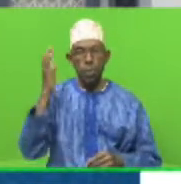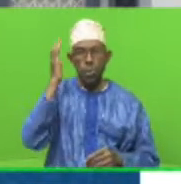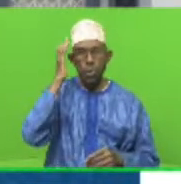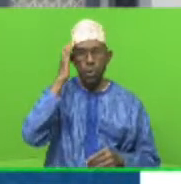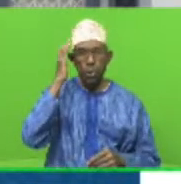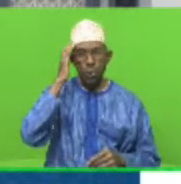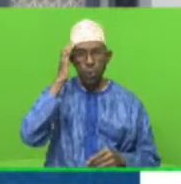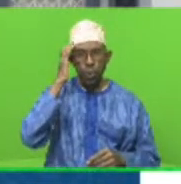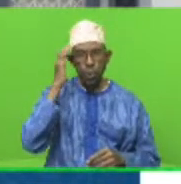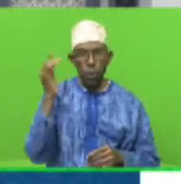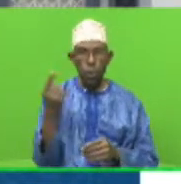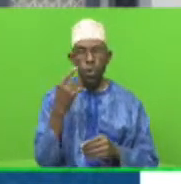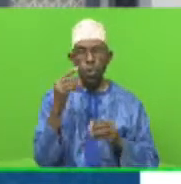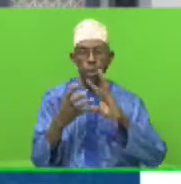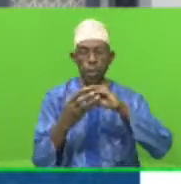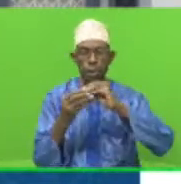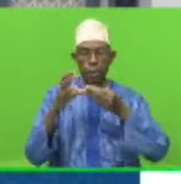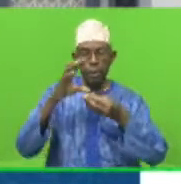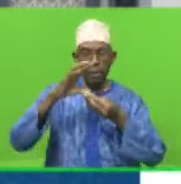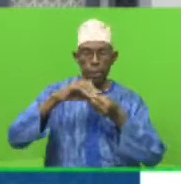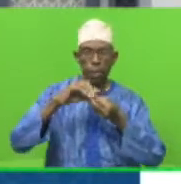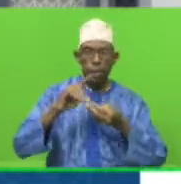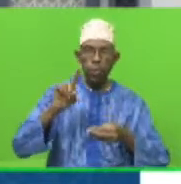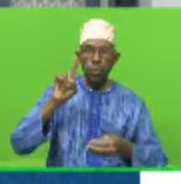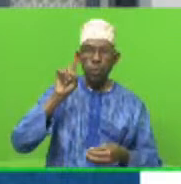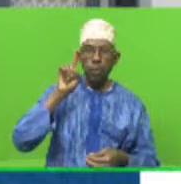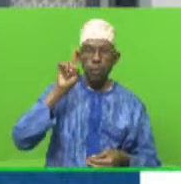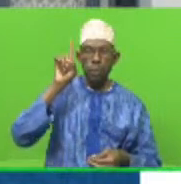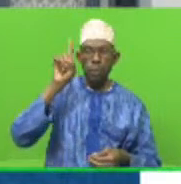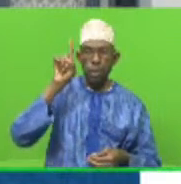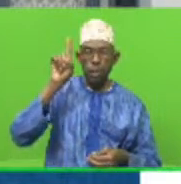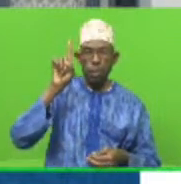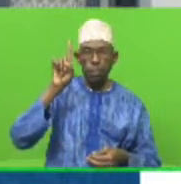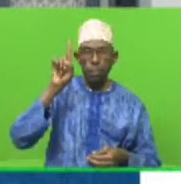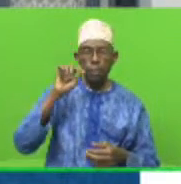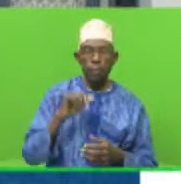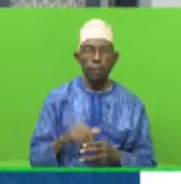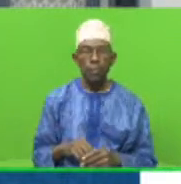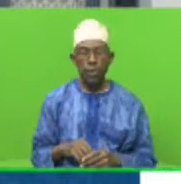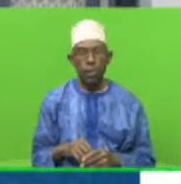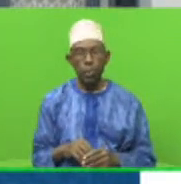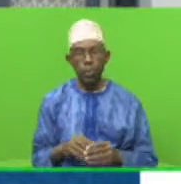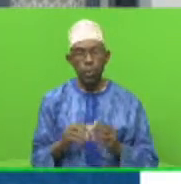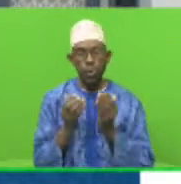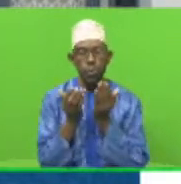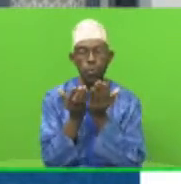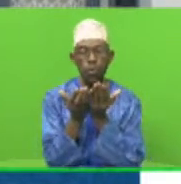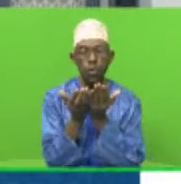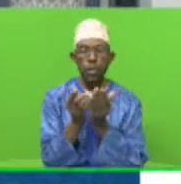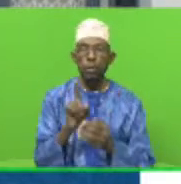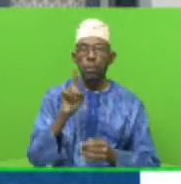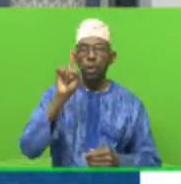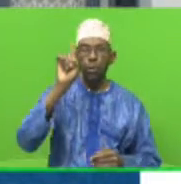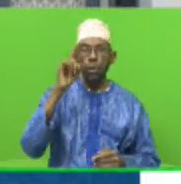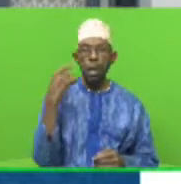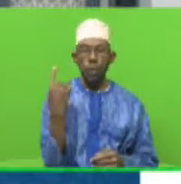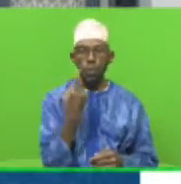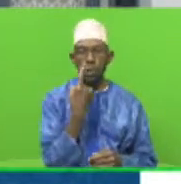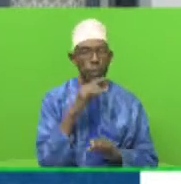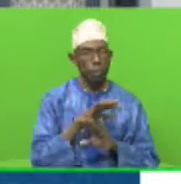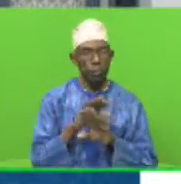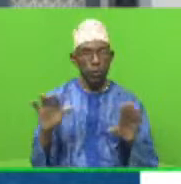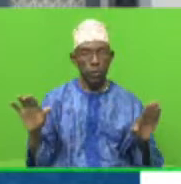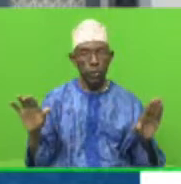recognize that there is a creator and therefore worship this creator. So